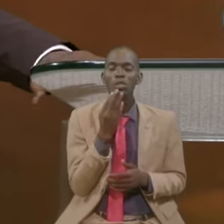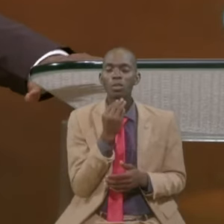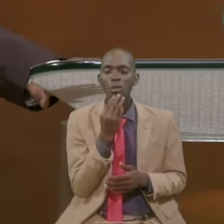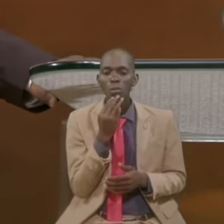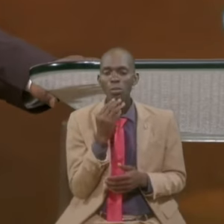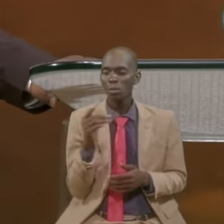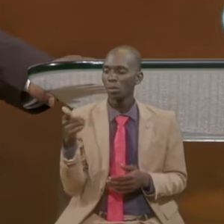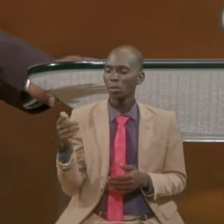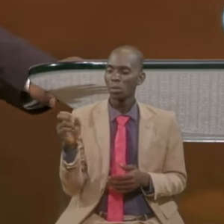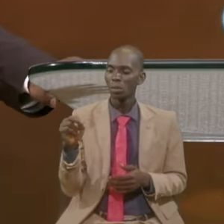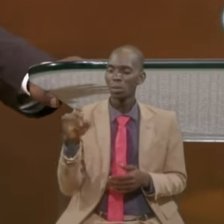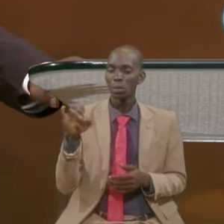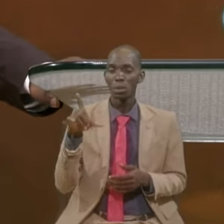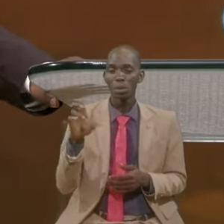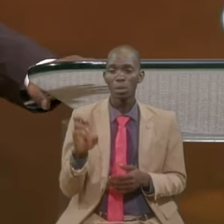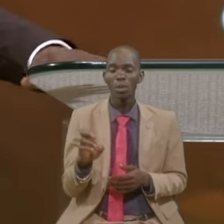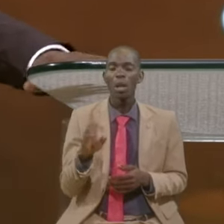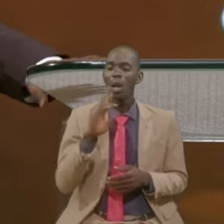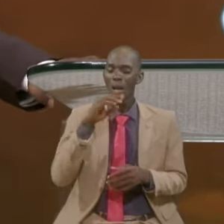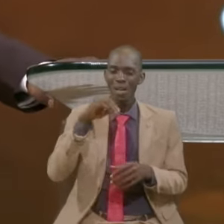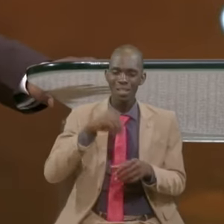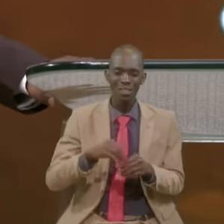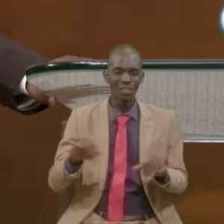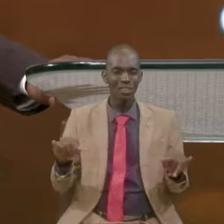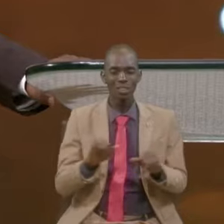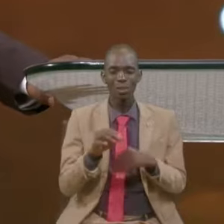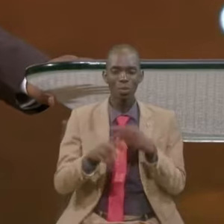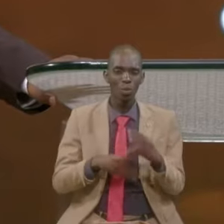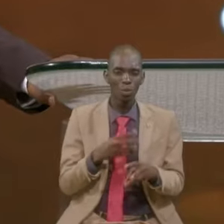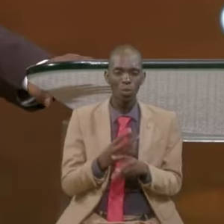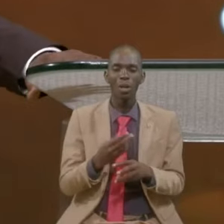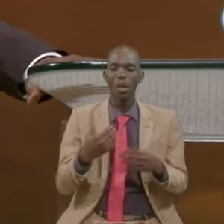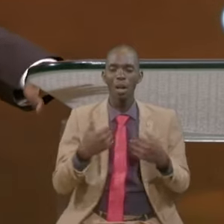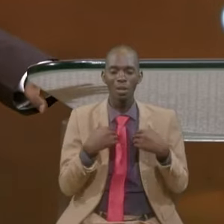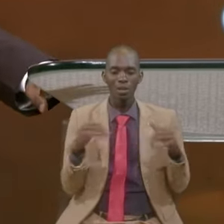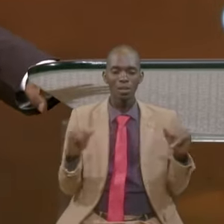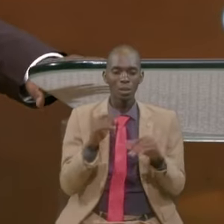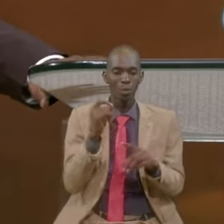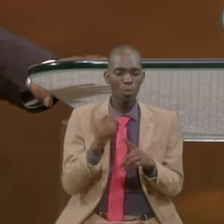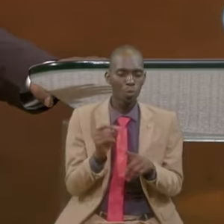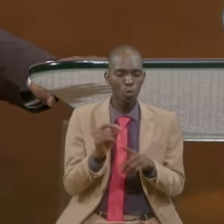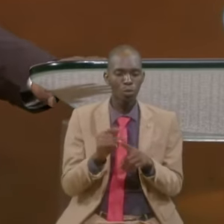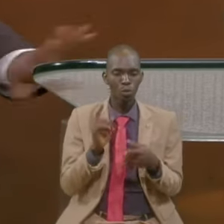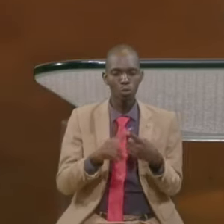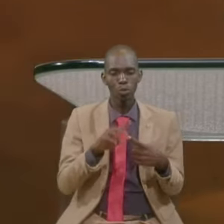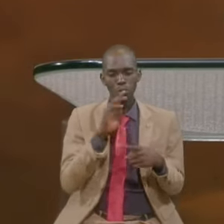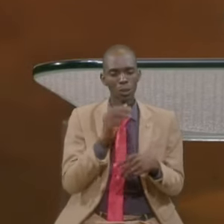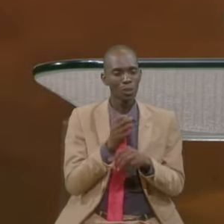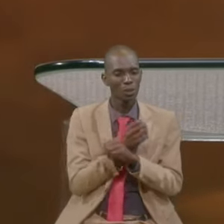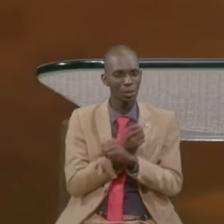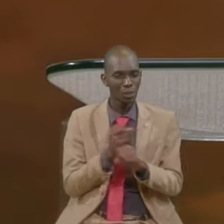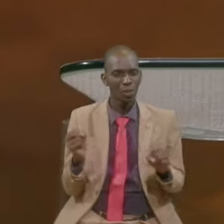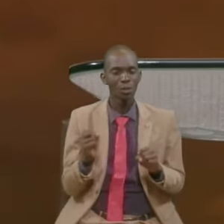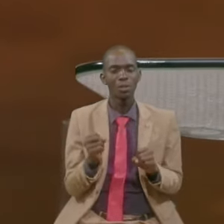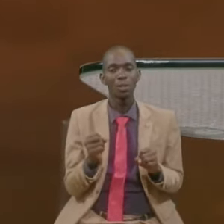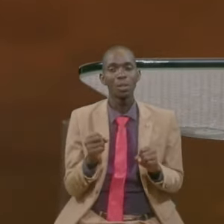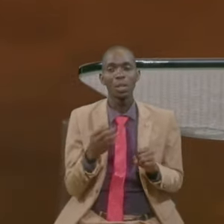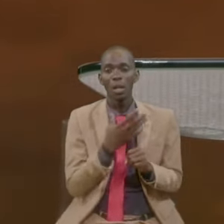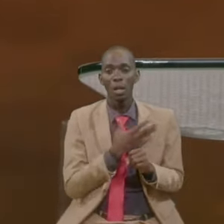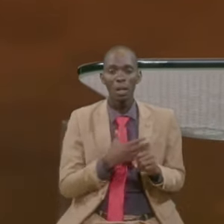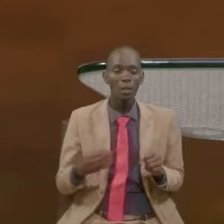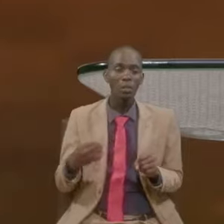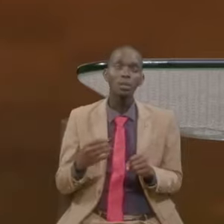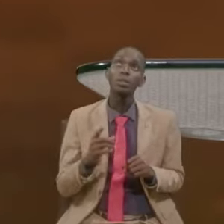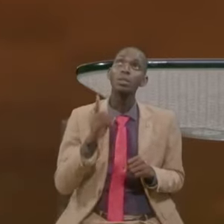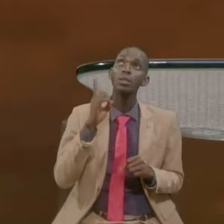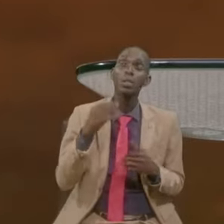same word, the same way to get saved, the same doctrine to remain steadfast. He has the